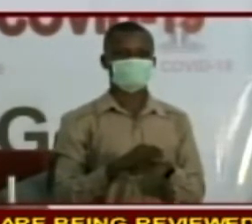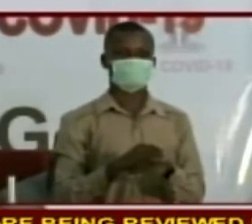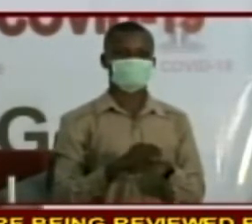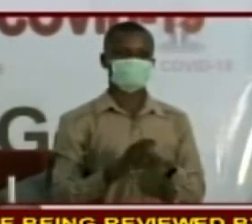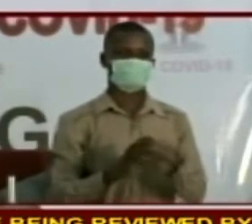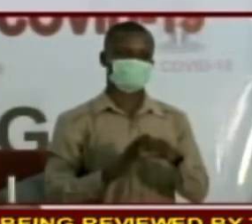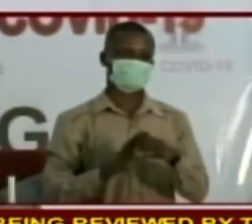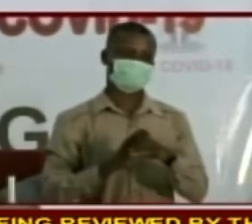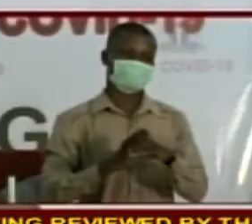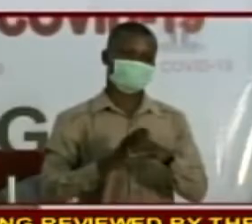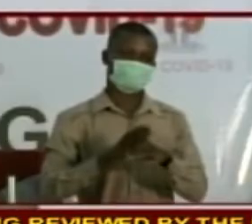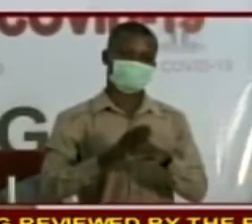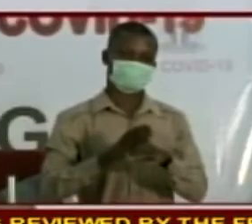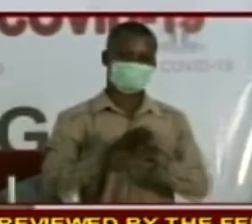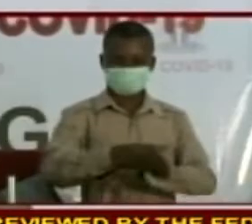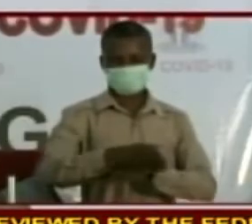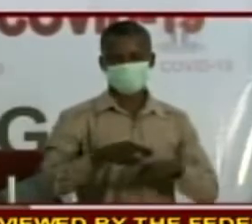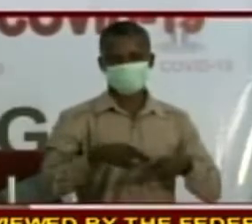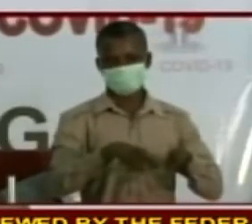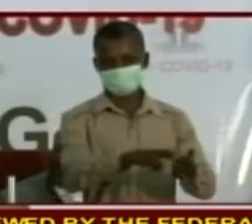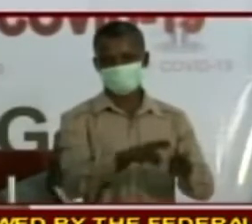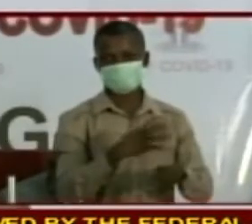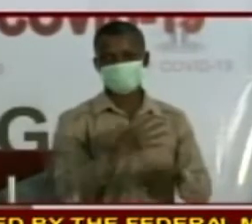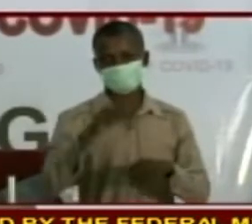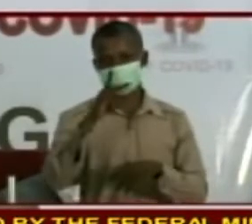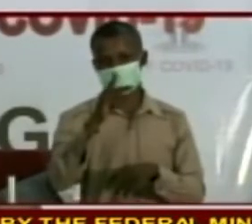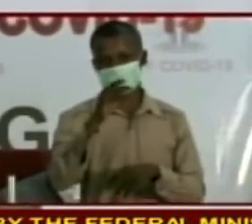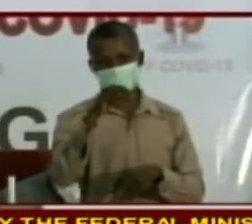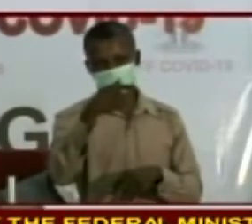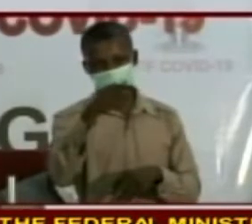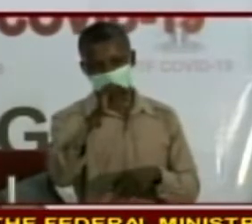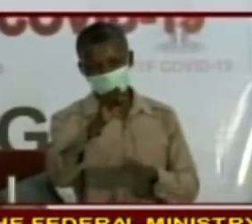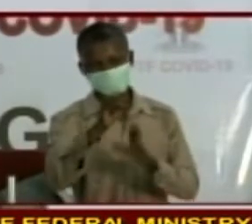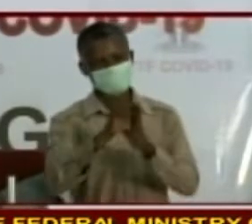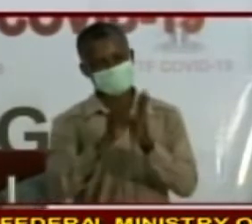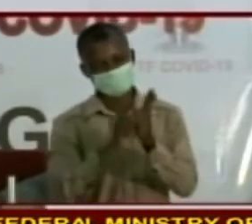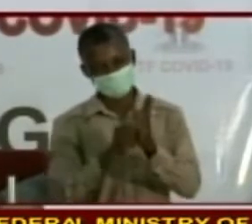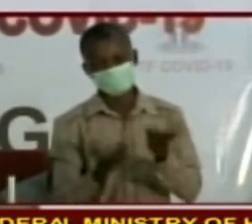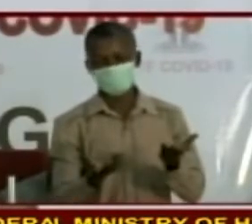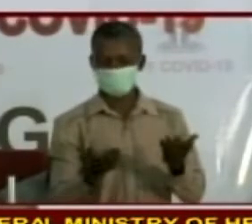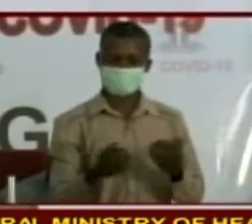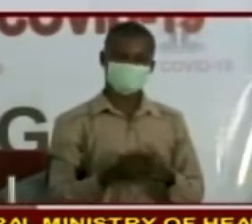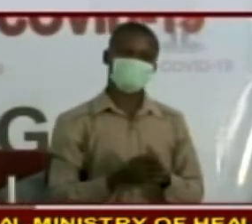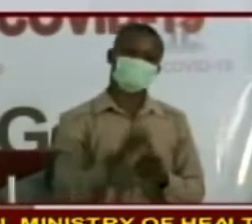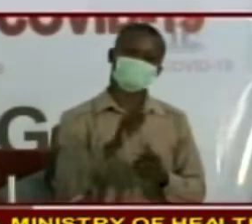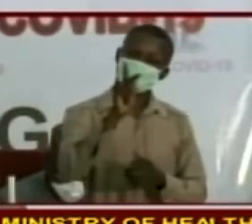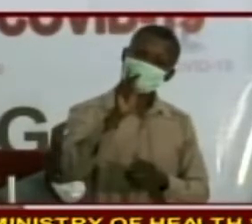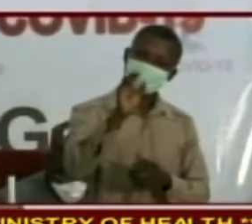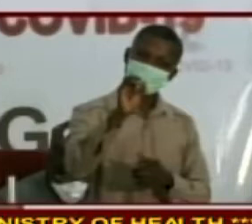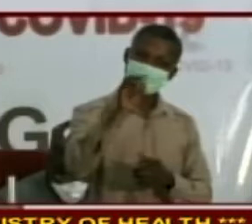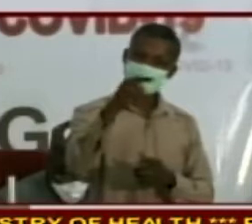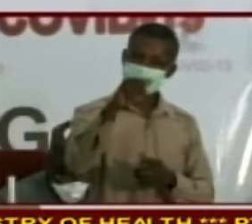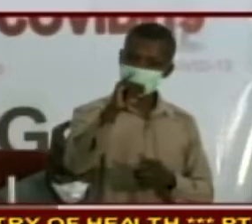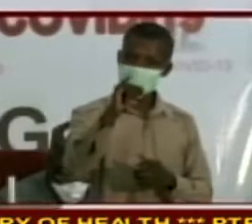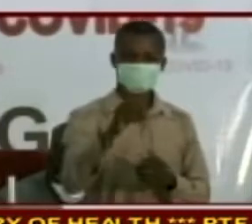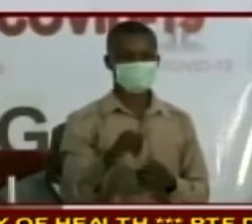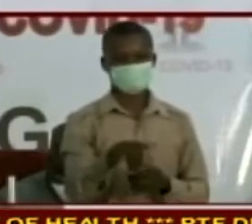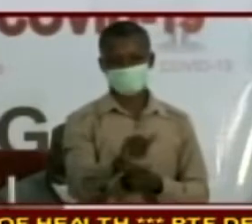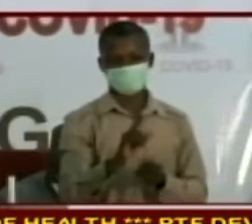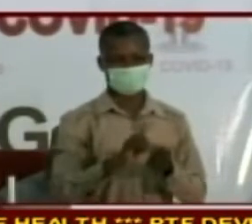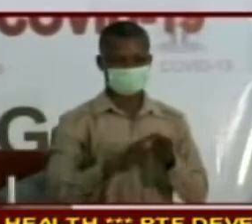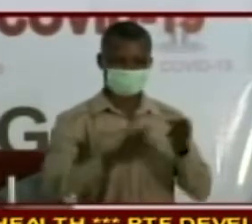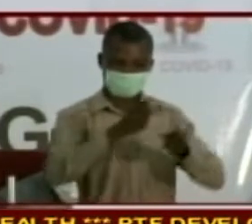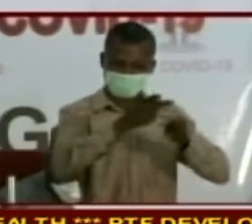Cross River and Kogi. Well, Kogi is yet to be visited the second